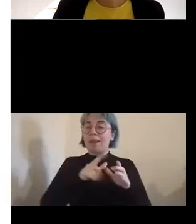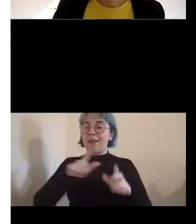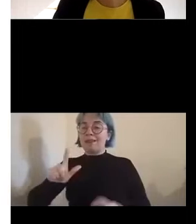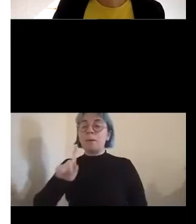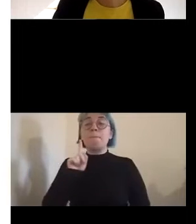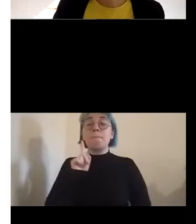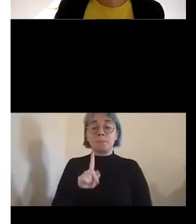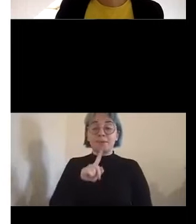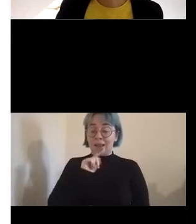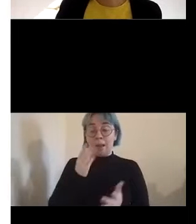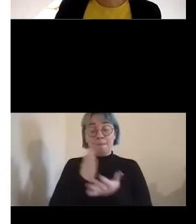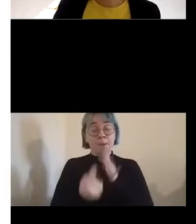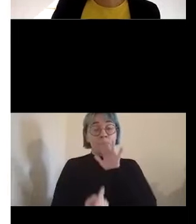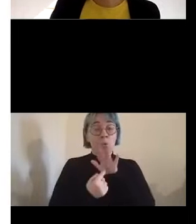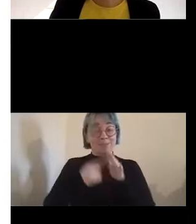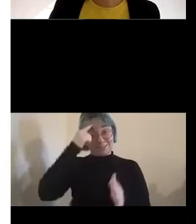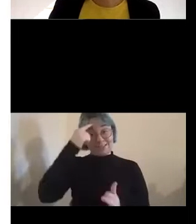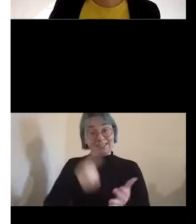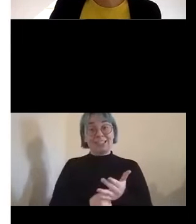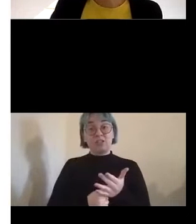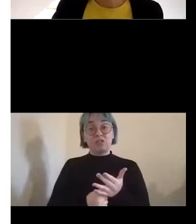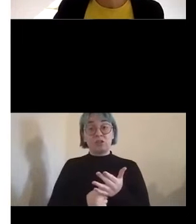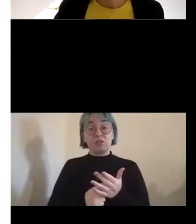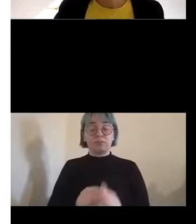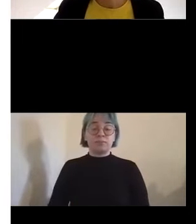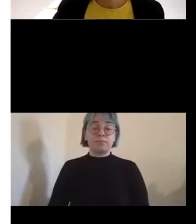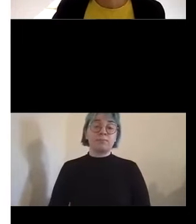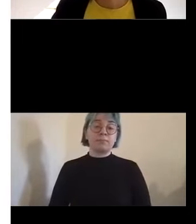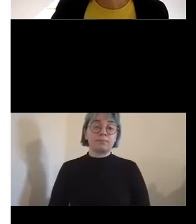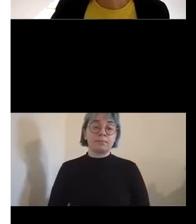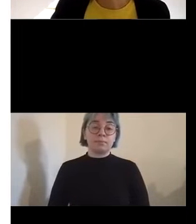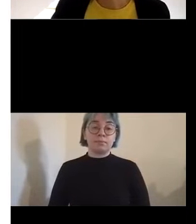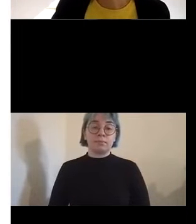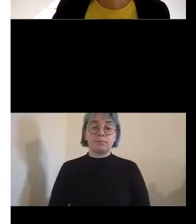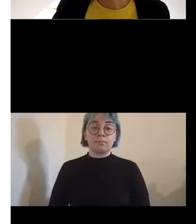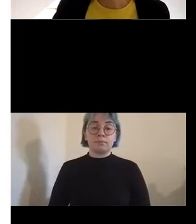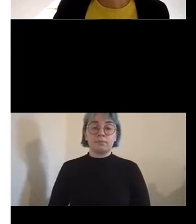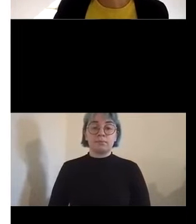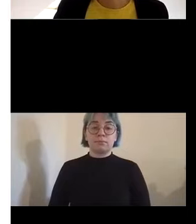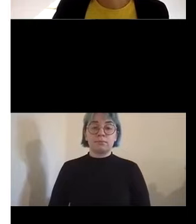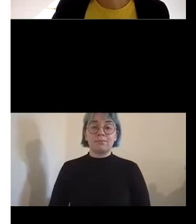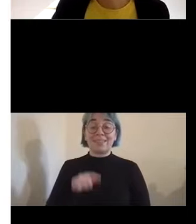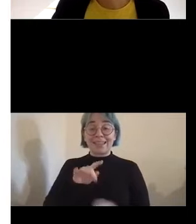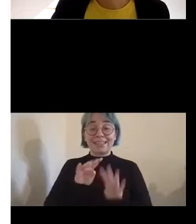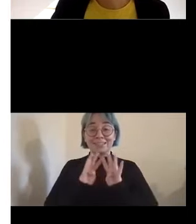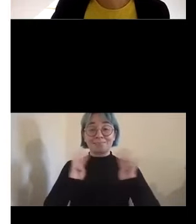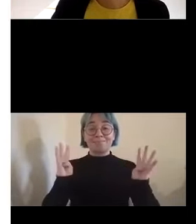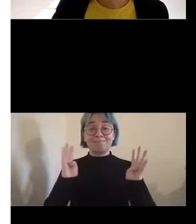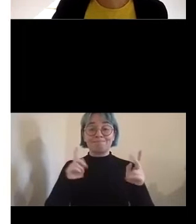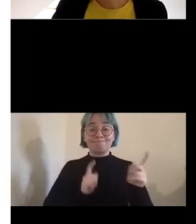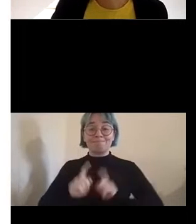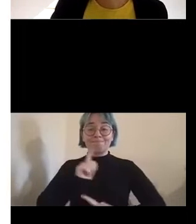very important decision by the European Committee on Social Rights. And the committee found a violation of